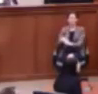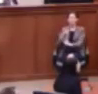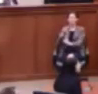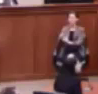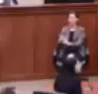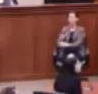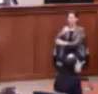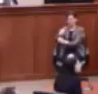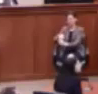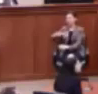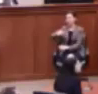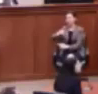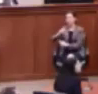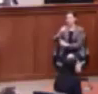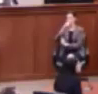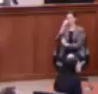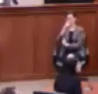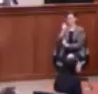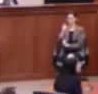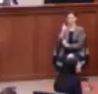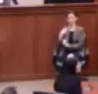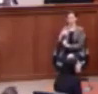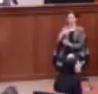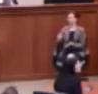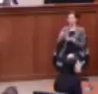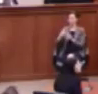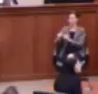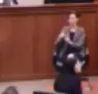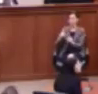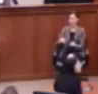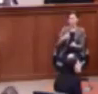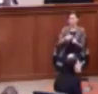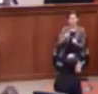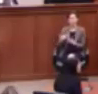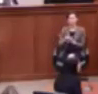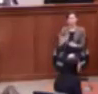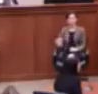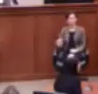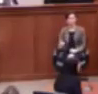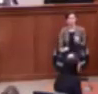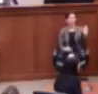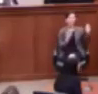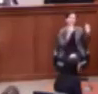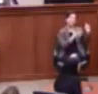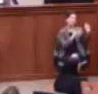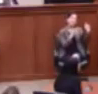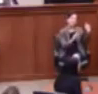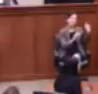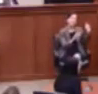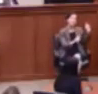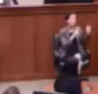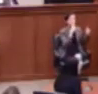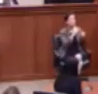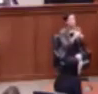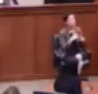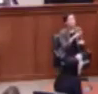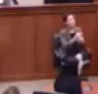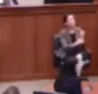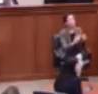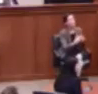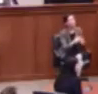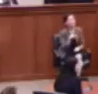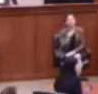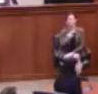part of Jumpstart Summers, so that we can offer opportunities to other students as well. Thank you so much. Marcia, can you remind me of your last